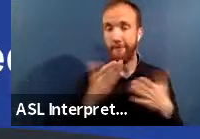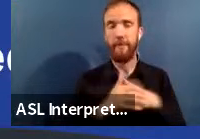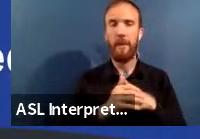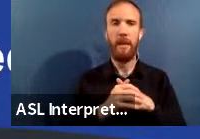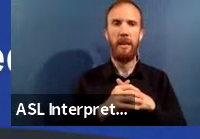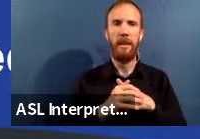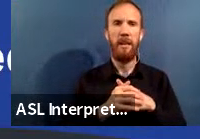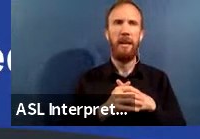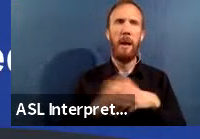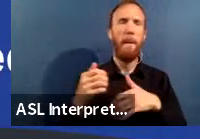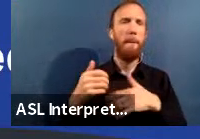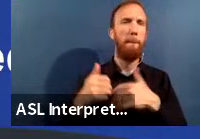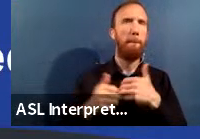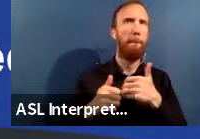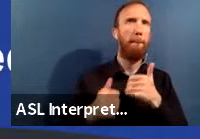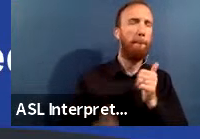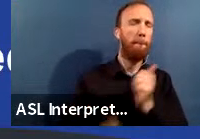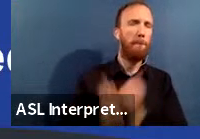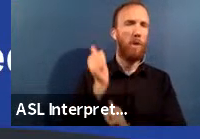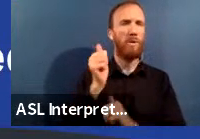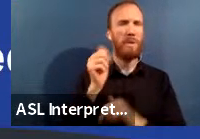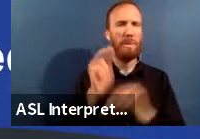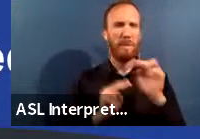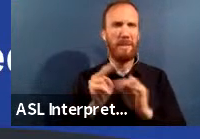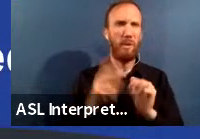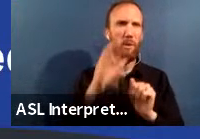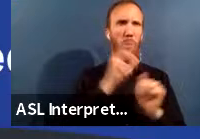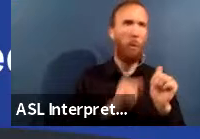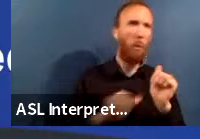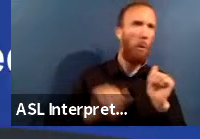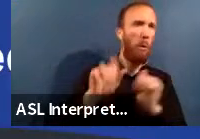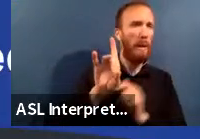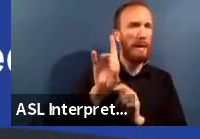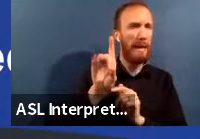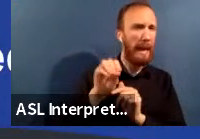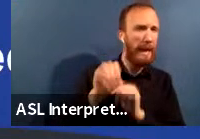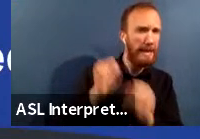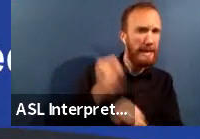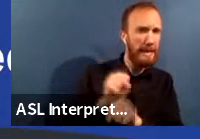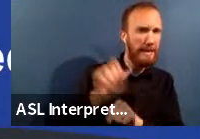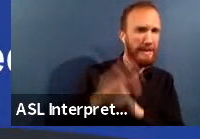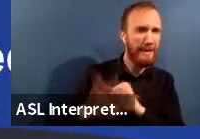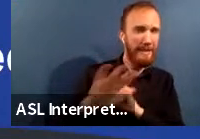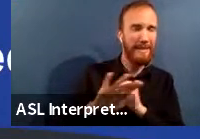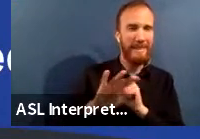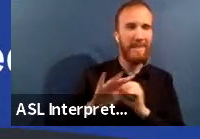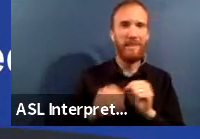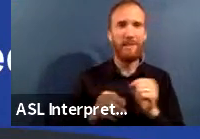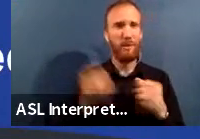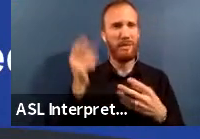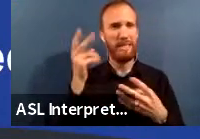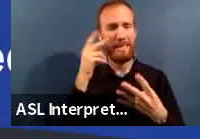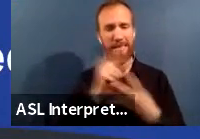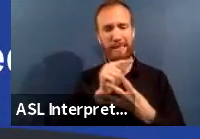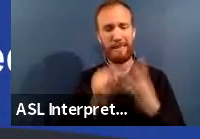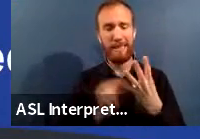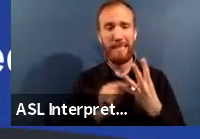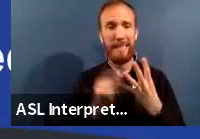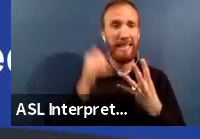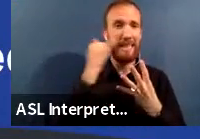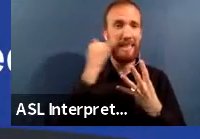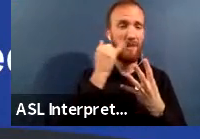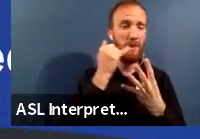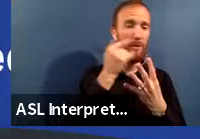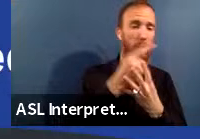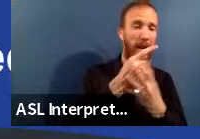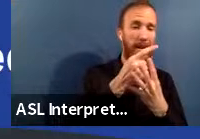80 years, a lot of this infrastructure is original to the building. If one or more of these systems or equipment is obsolete and